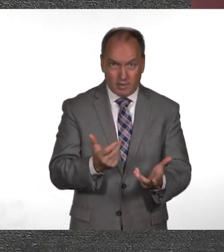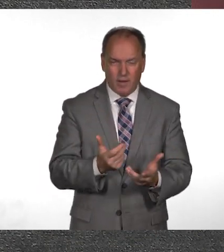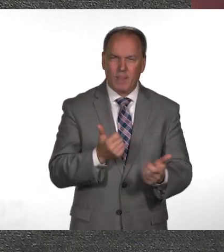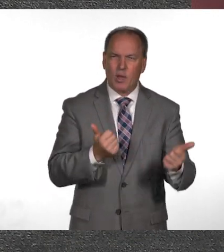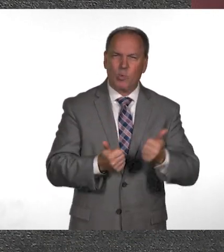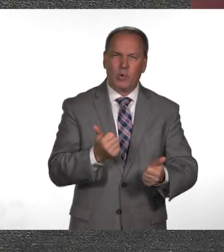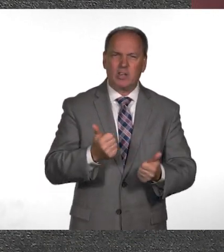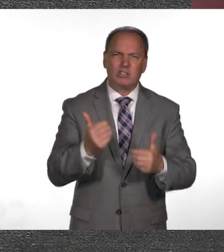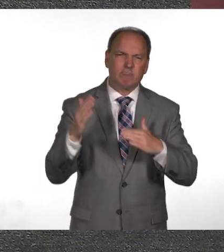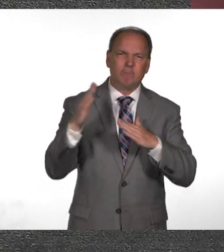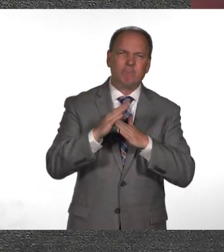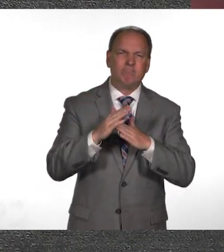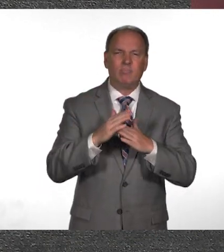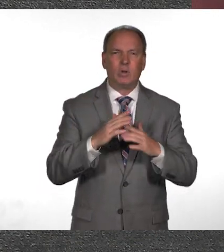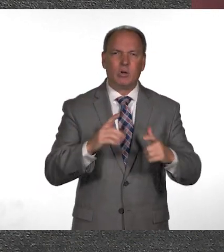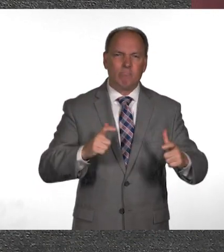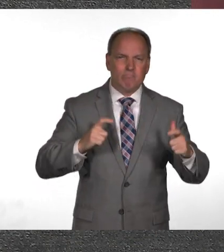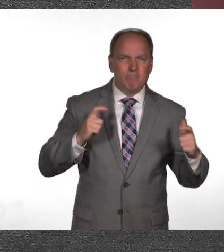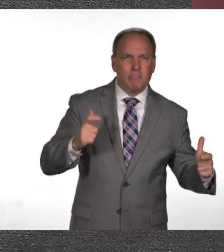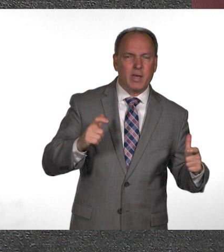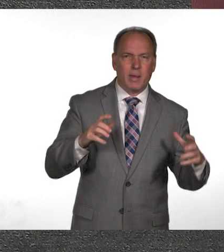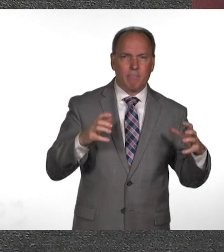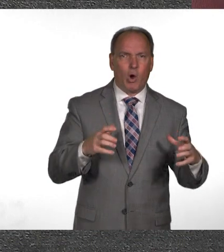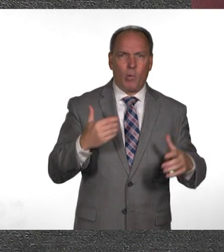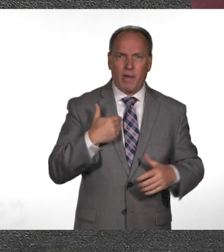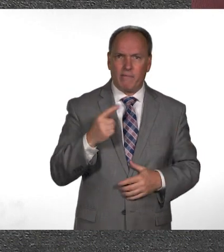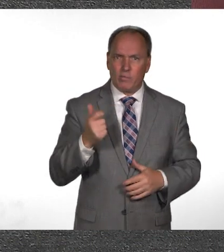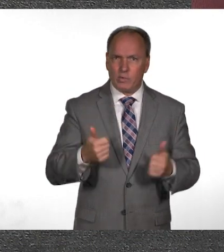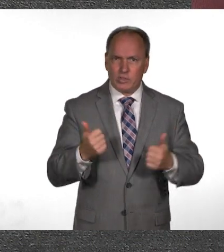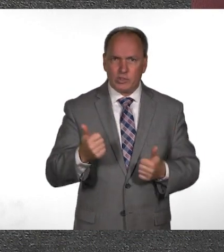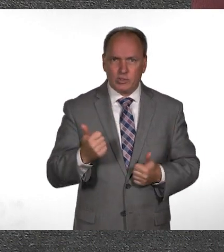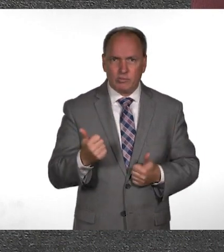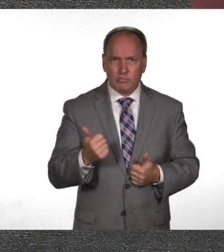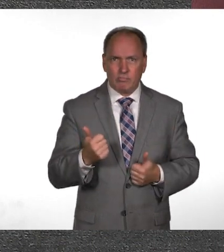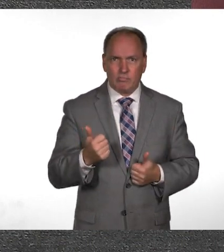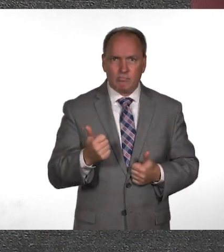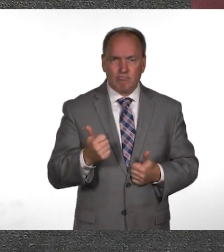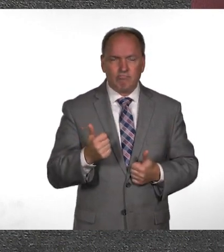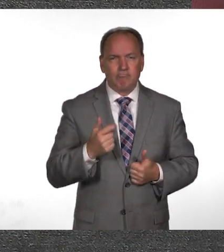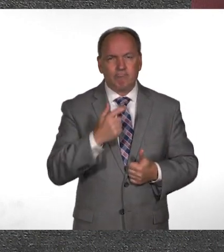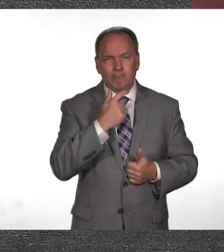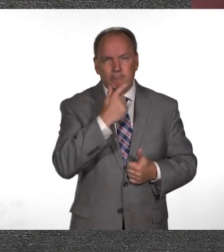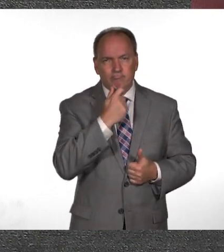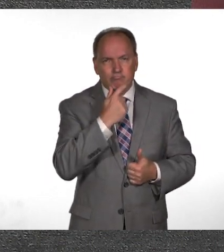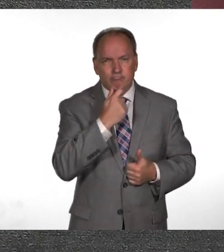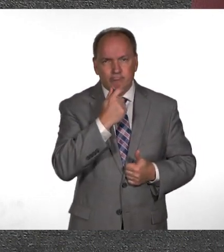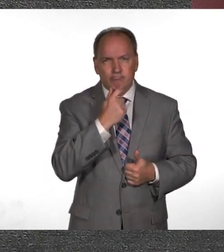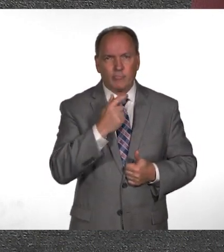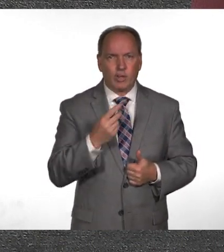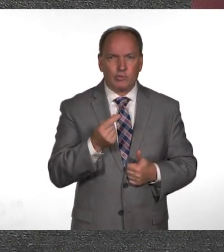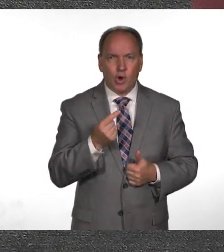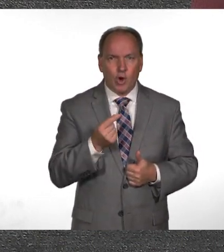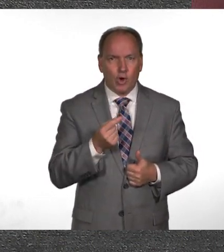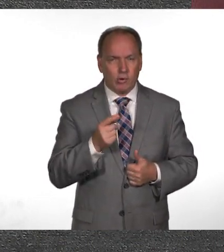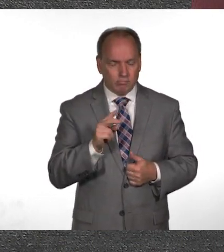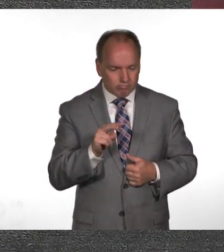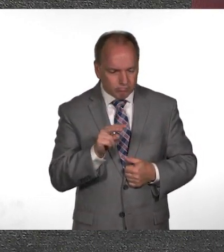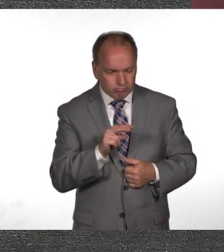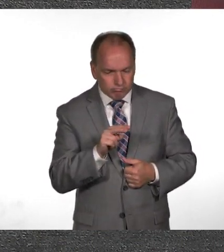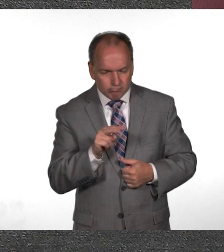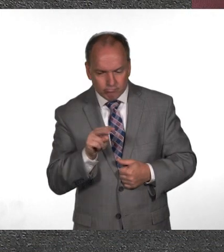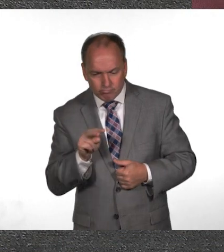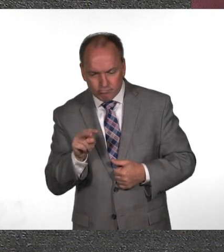think might be the biggest one that we have here? What do you think? Do you think, Bingo's looking. Bingo's looking. He's